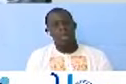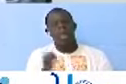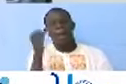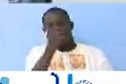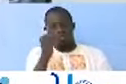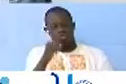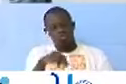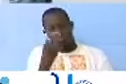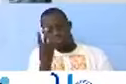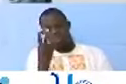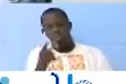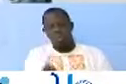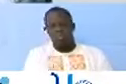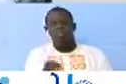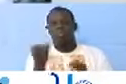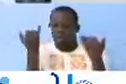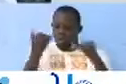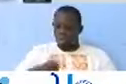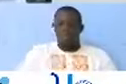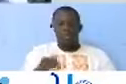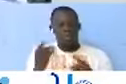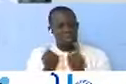Because two losses.